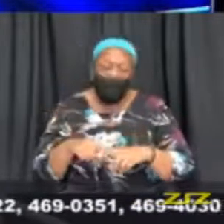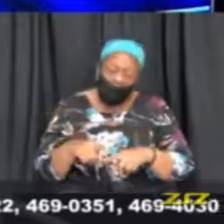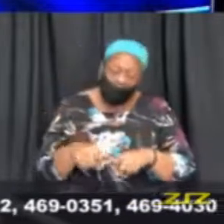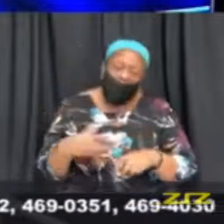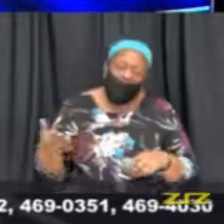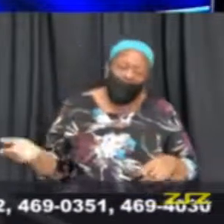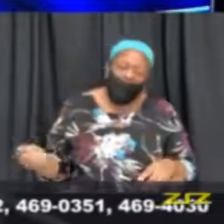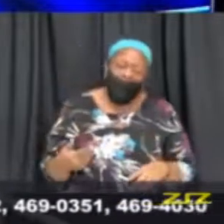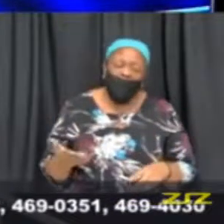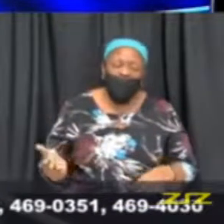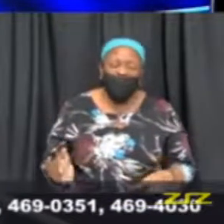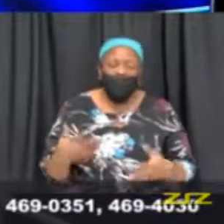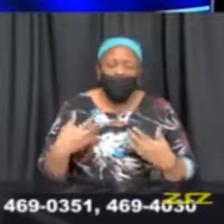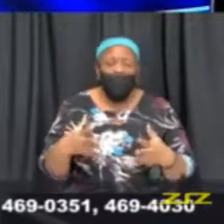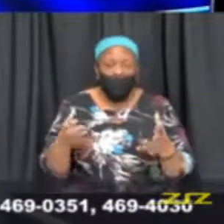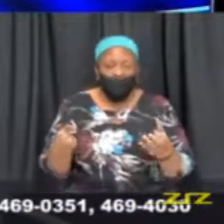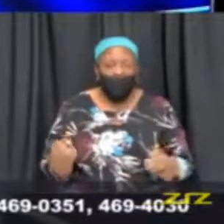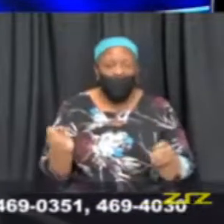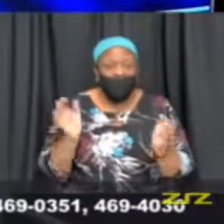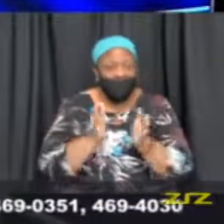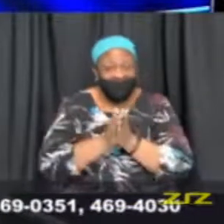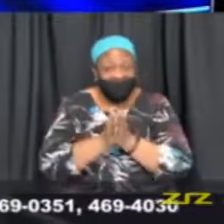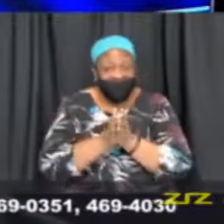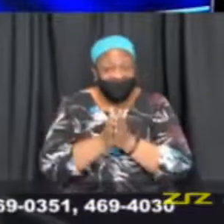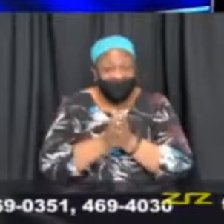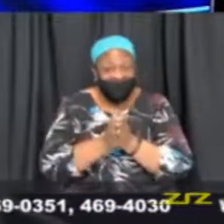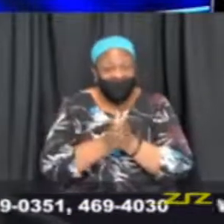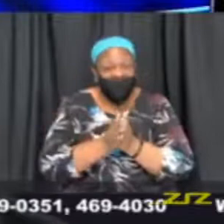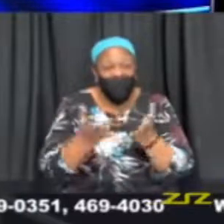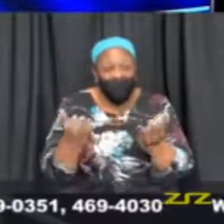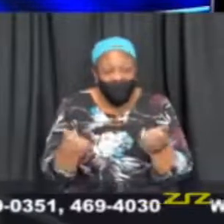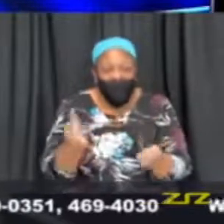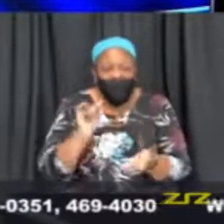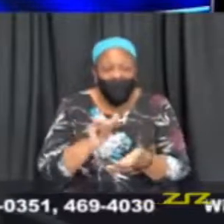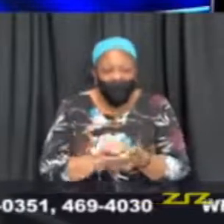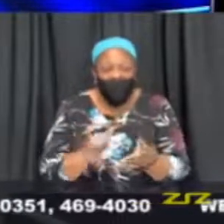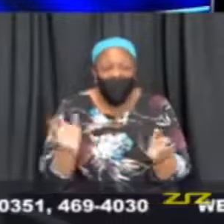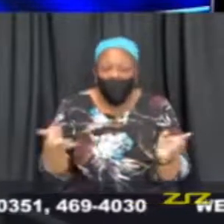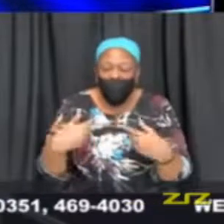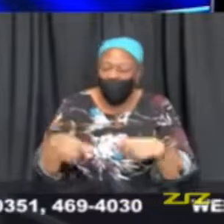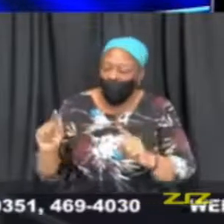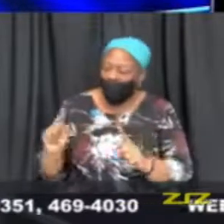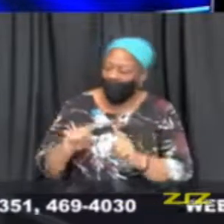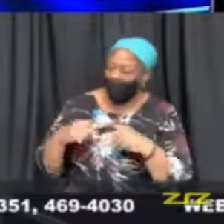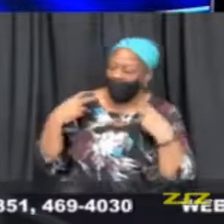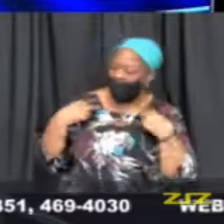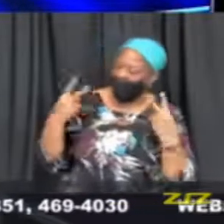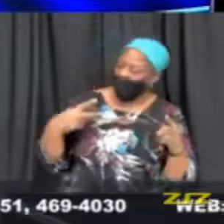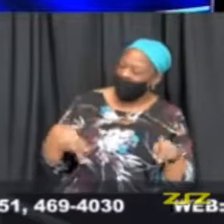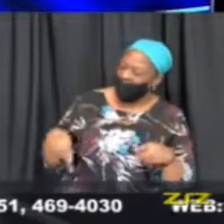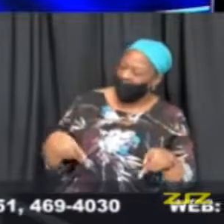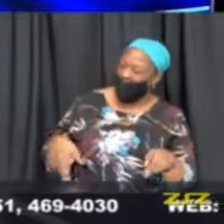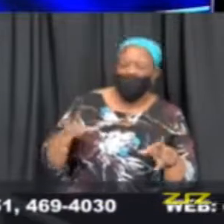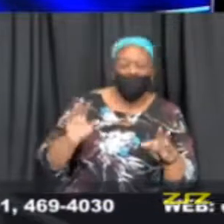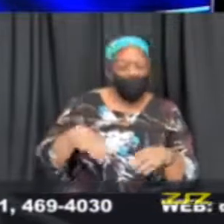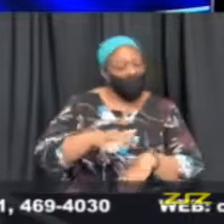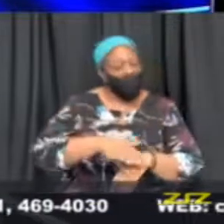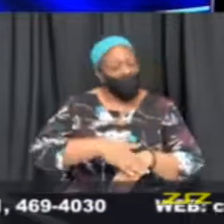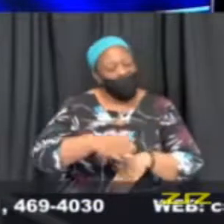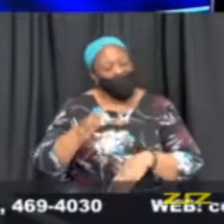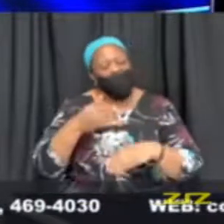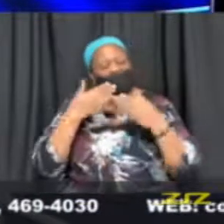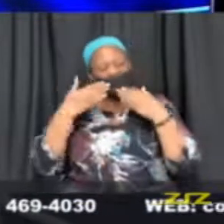those are the things that I'm looking forward to doing, socializing with my friends who are fully vaccinated with some